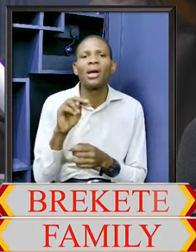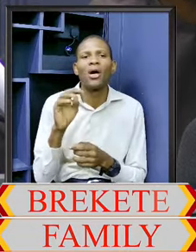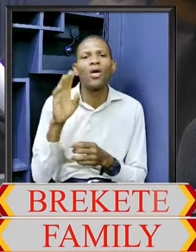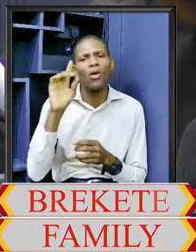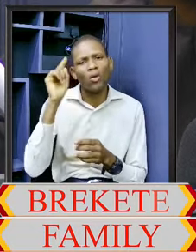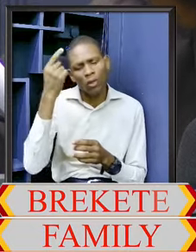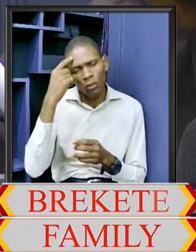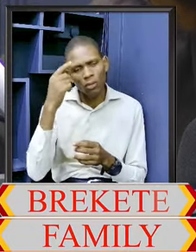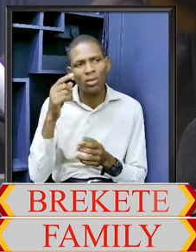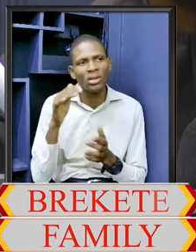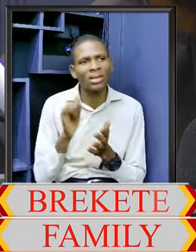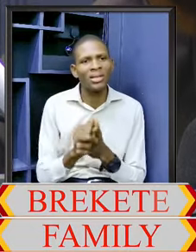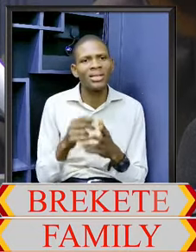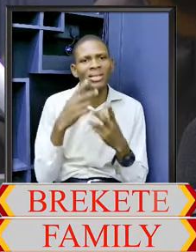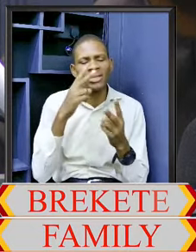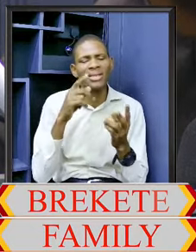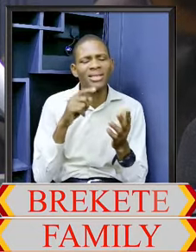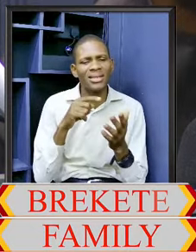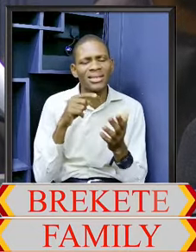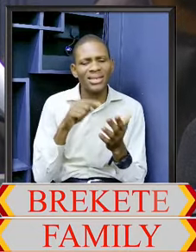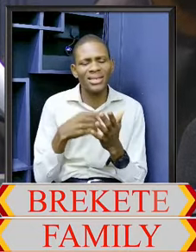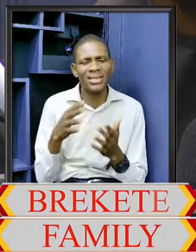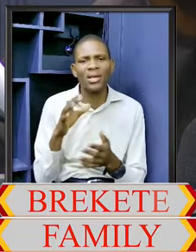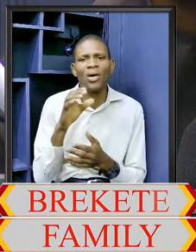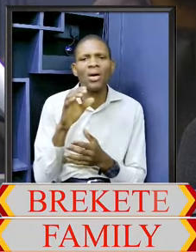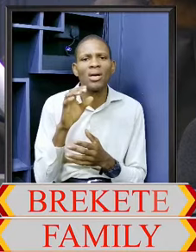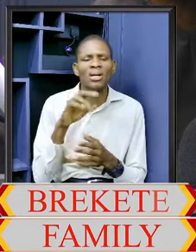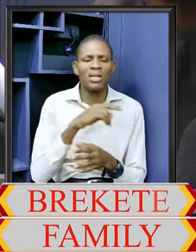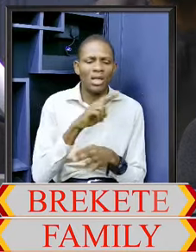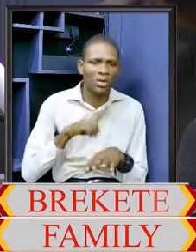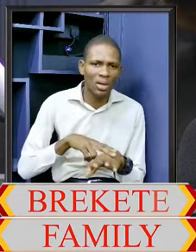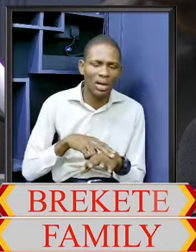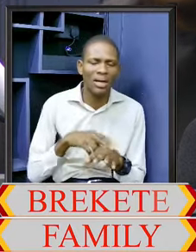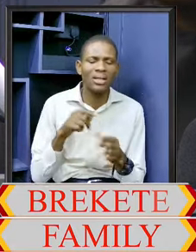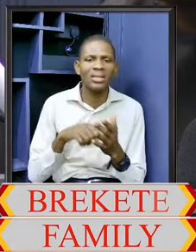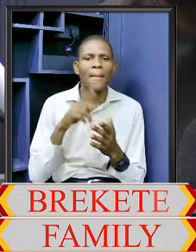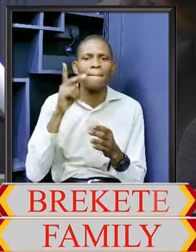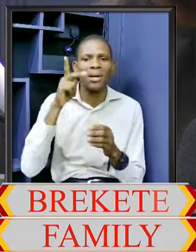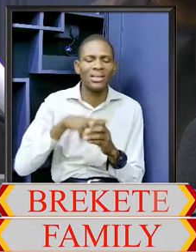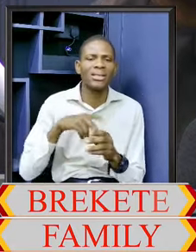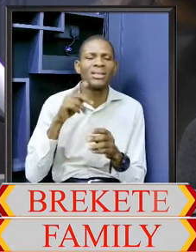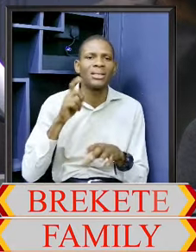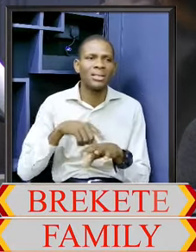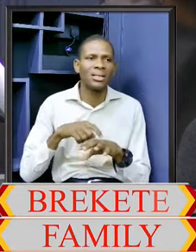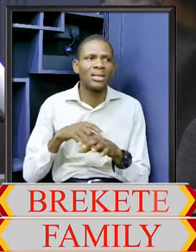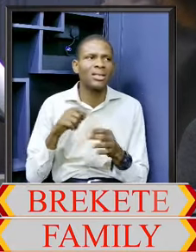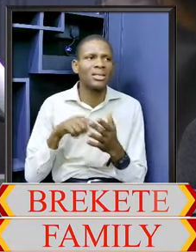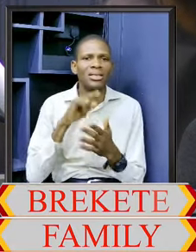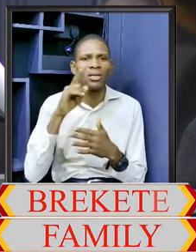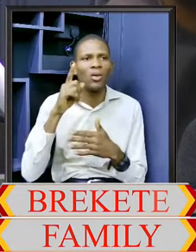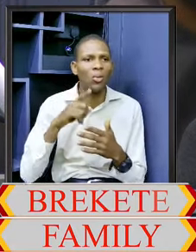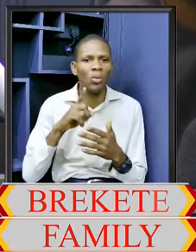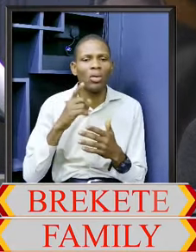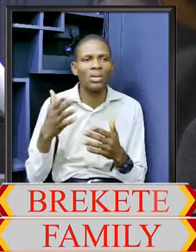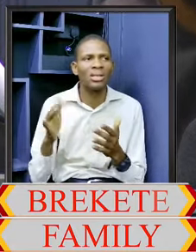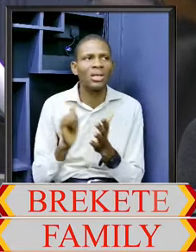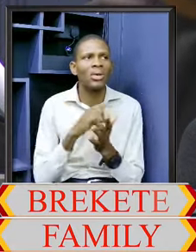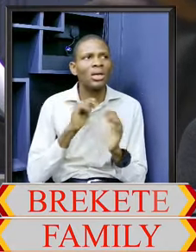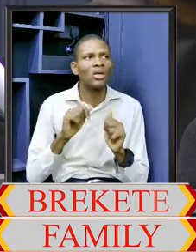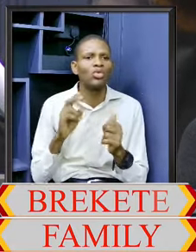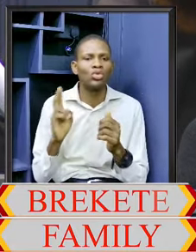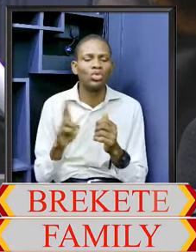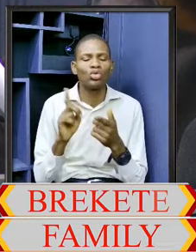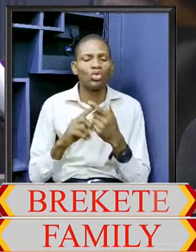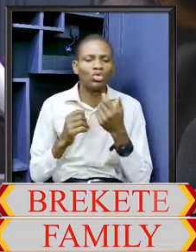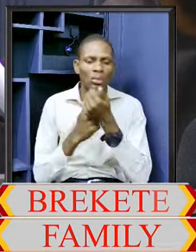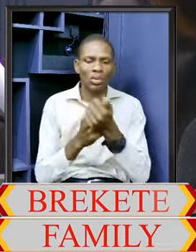Say, see this thing, they natural. If they work, yes. Planting season day. This now one thing where we go fit to use support